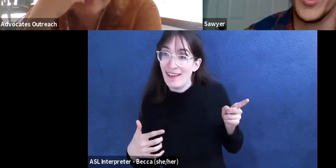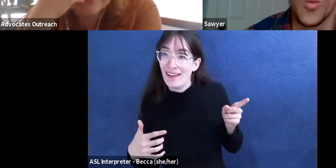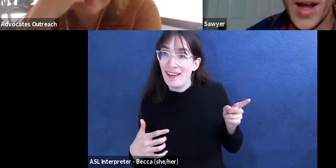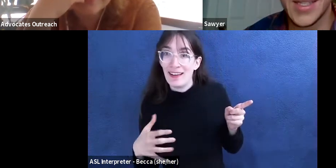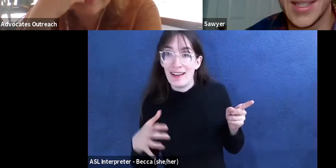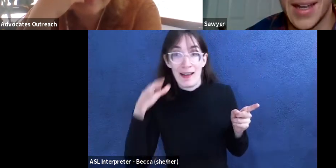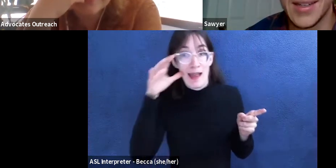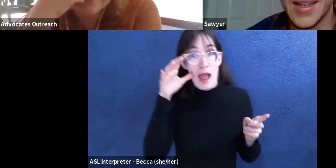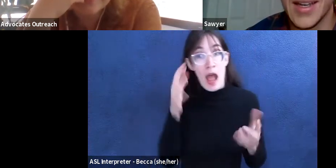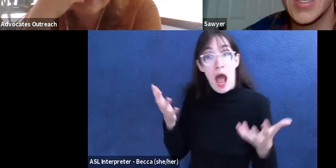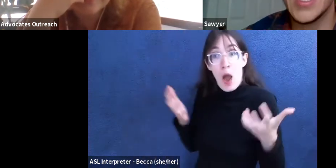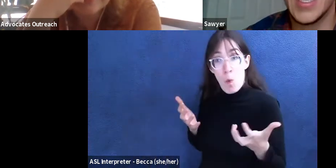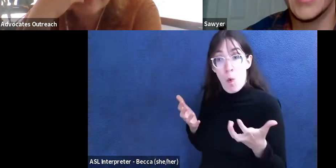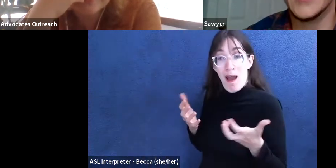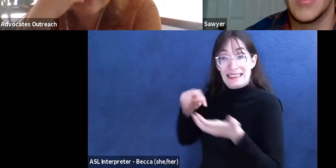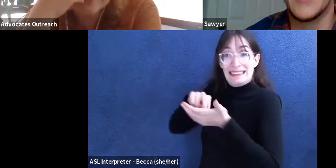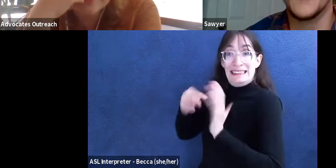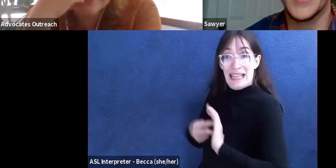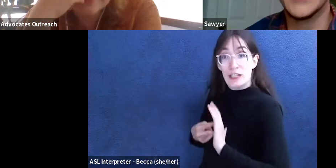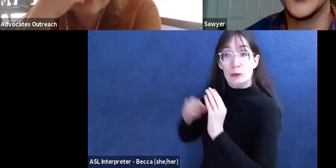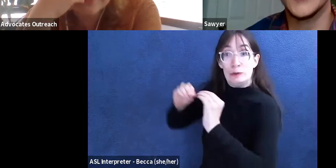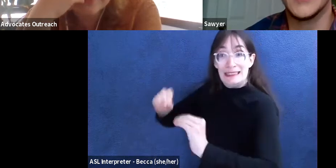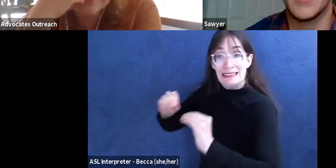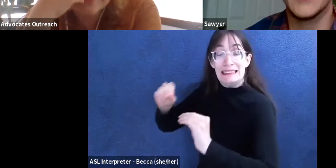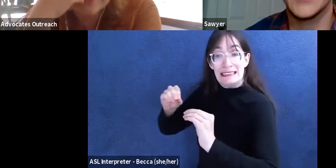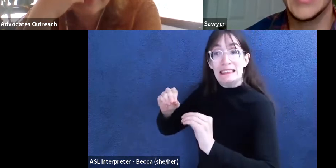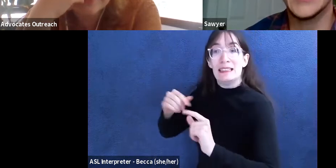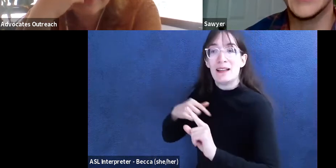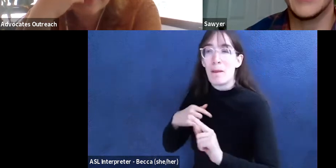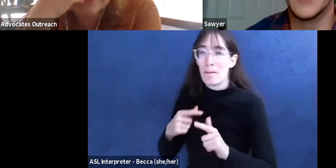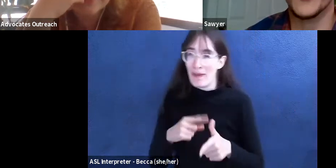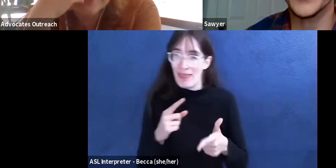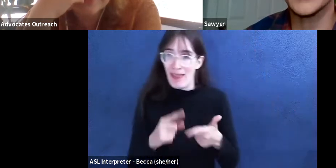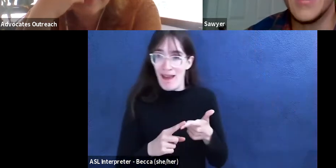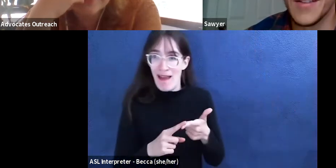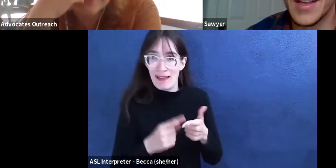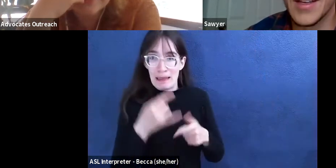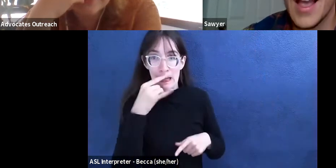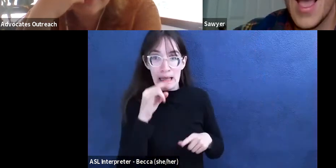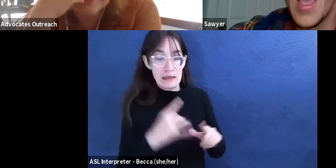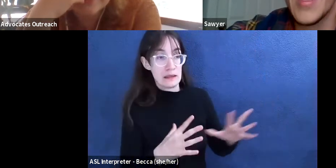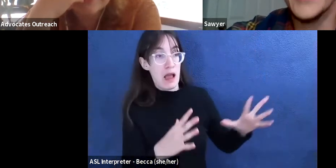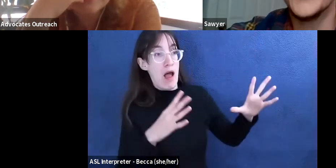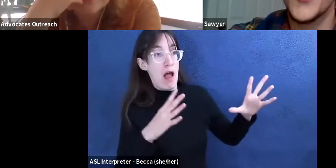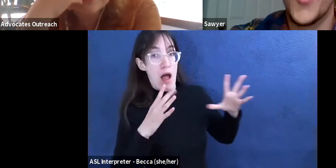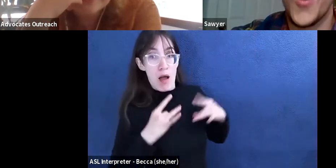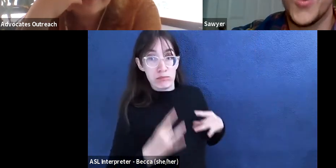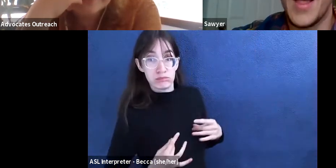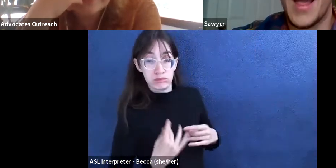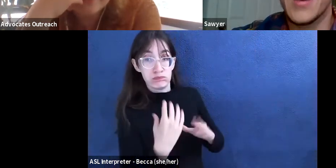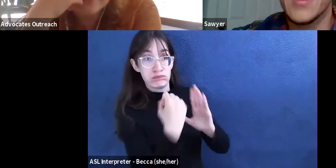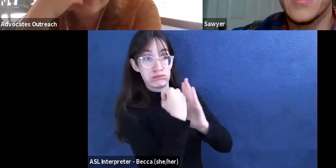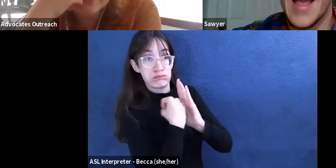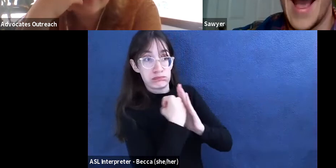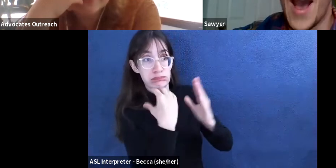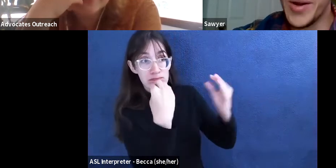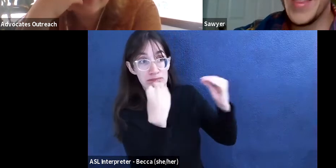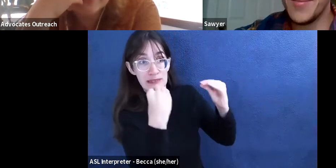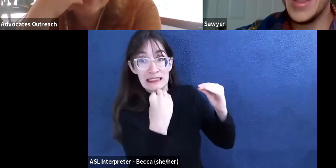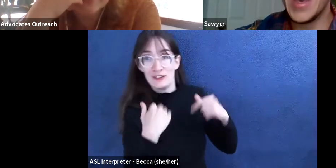said, you know, that like sexuality is like natural and beautiful and healthy,